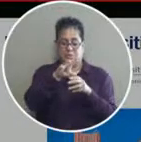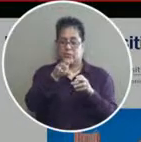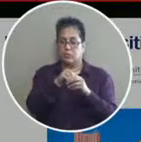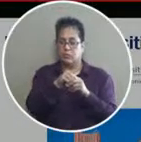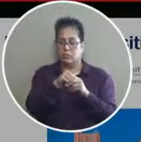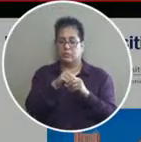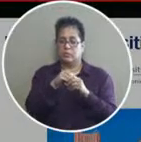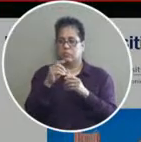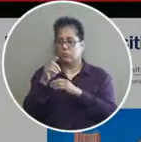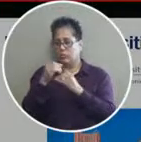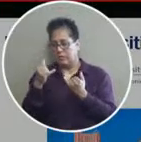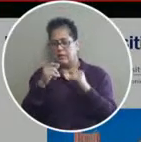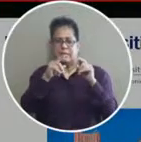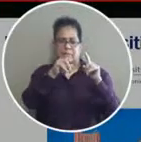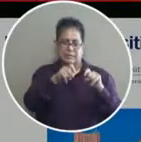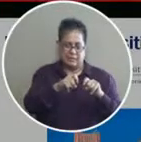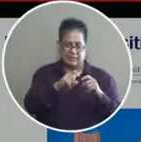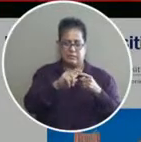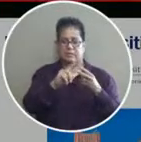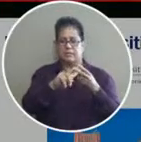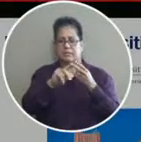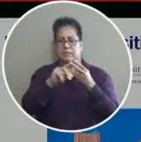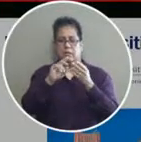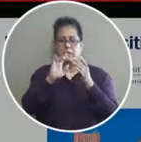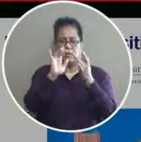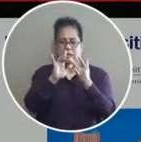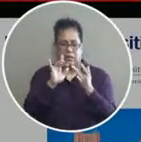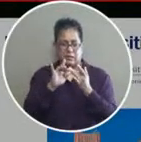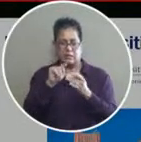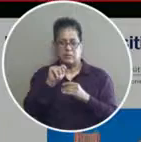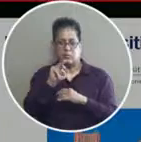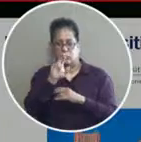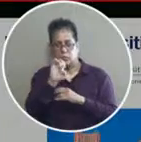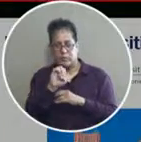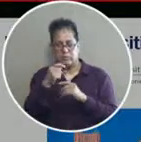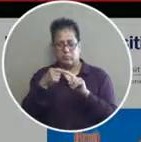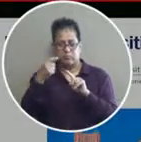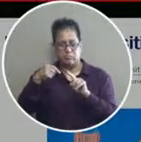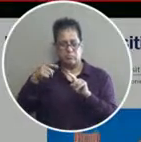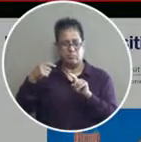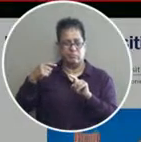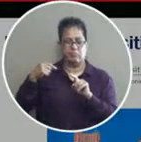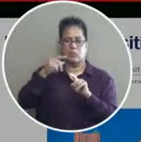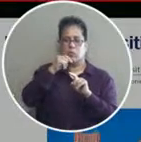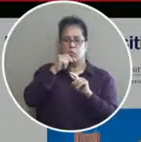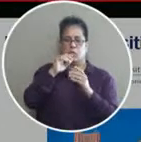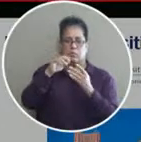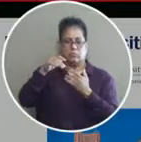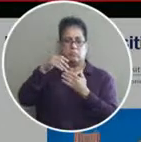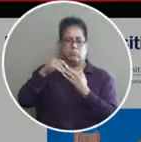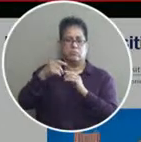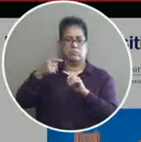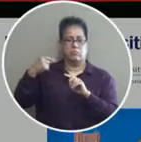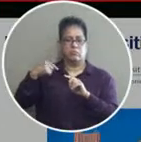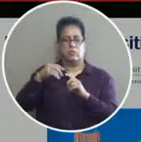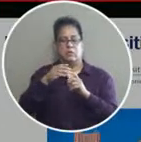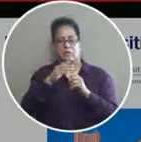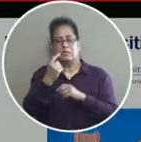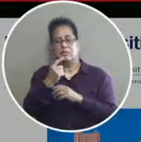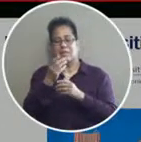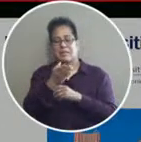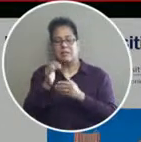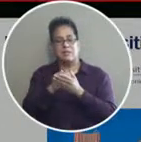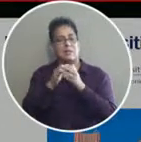extensively about today: testing capacity, contact tracing, important data, and other triggers that, again, guide our public policy